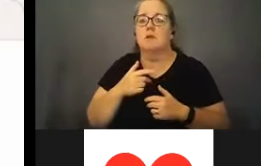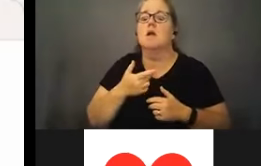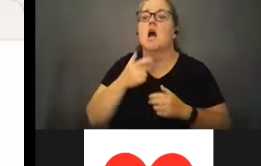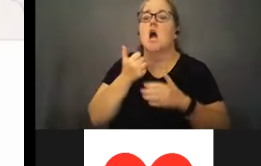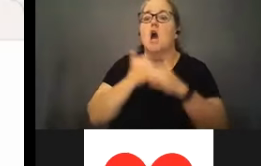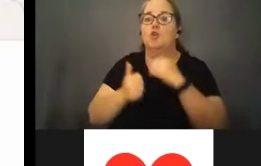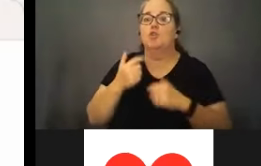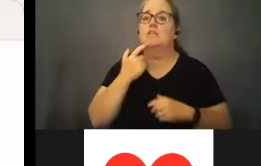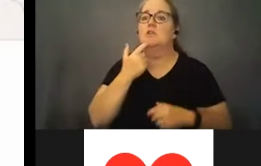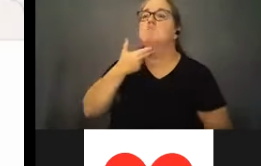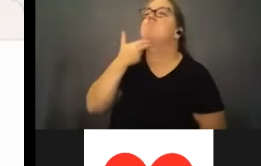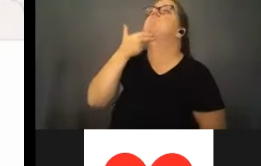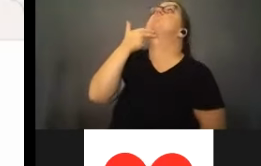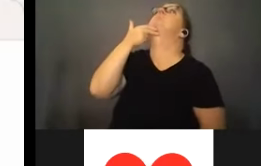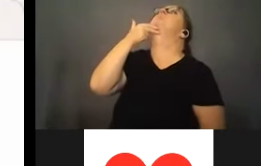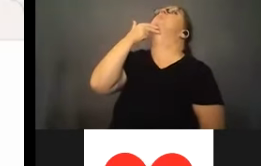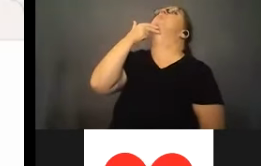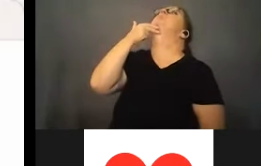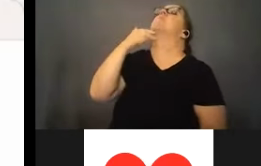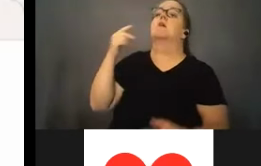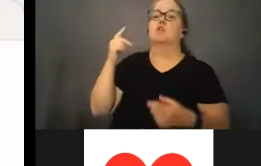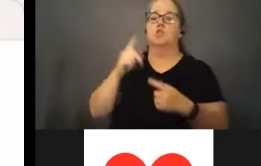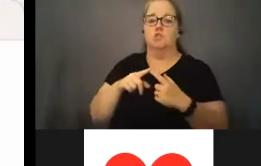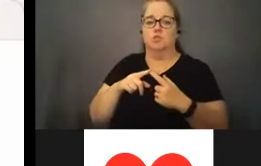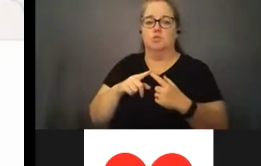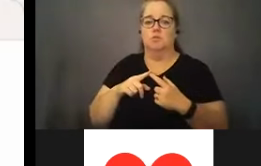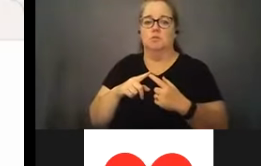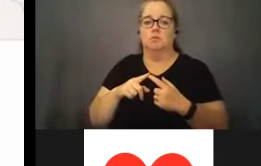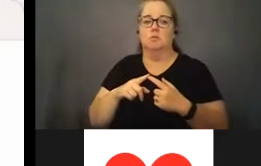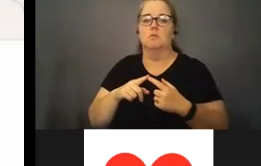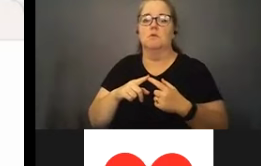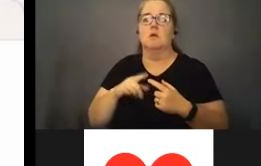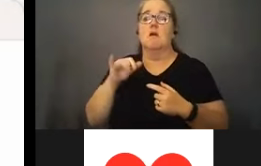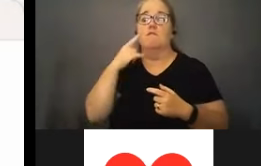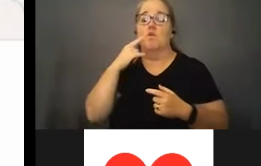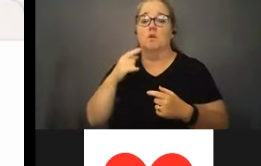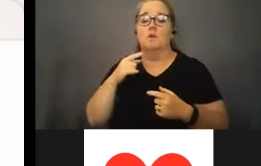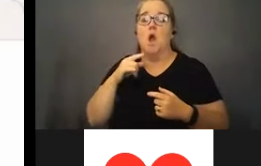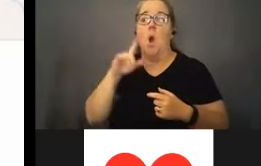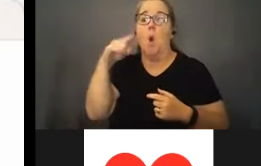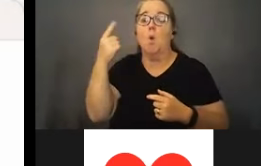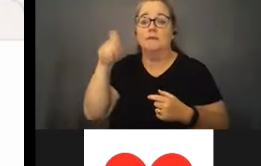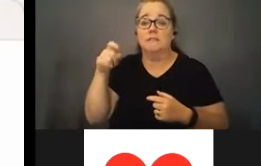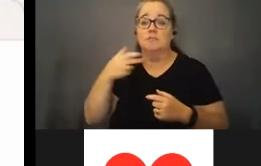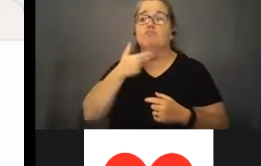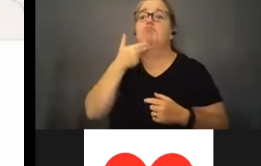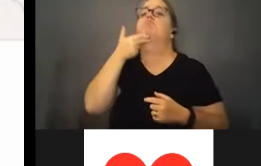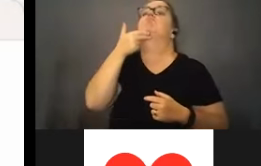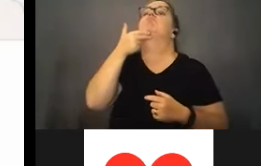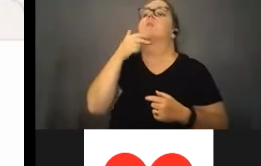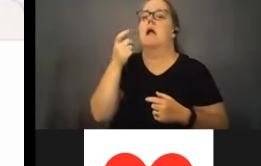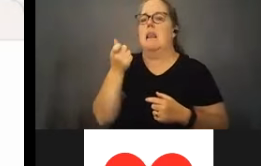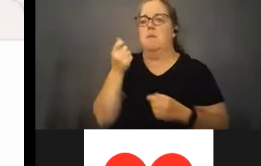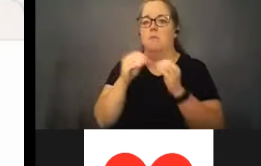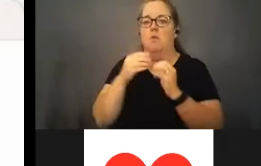and tilting the head back to a past neutral position. For a child, you'll only need to tilt the head to a slightly past